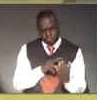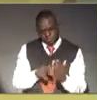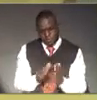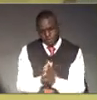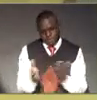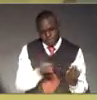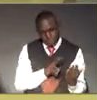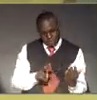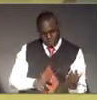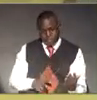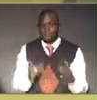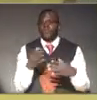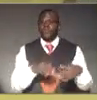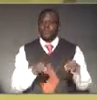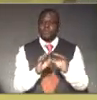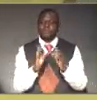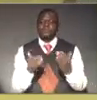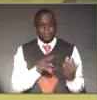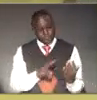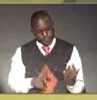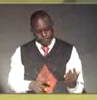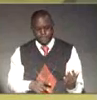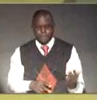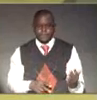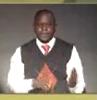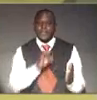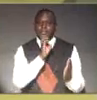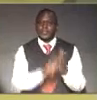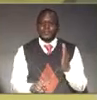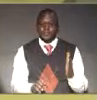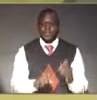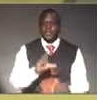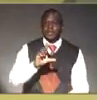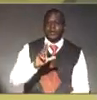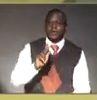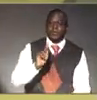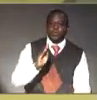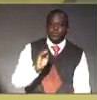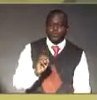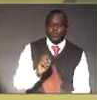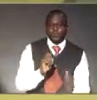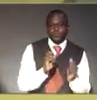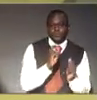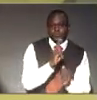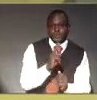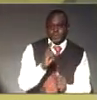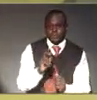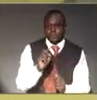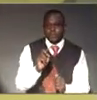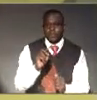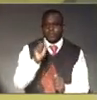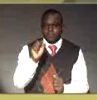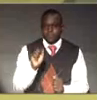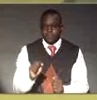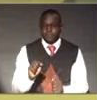one for the purpose of the reader. It's in Luke, chapter 22, verse 14.